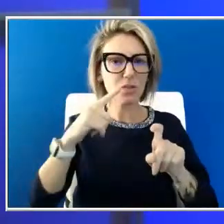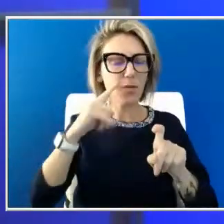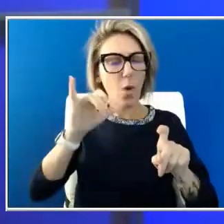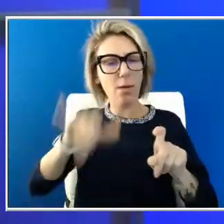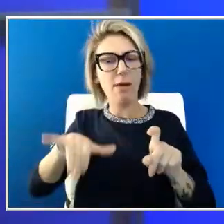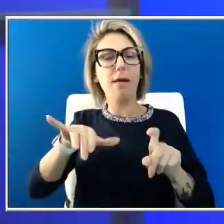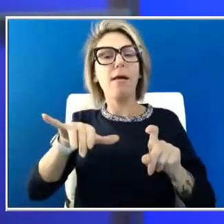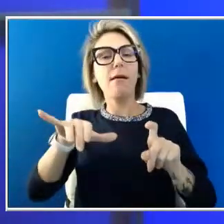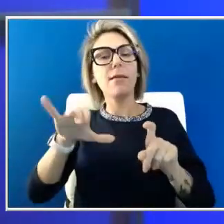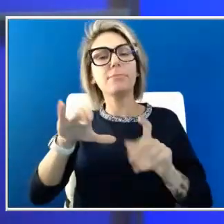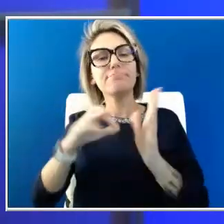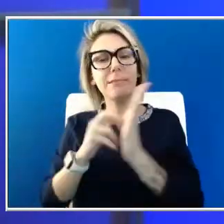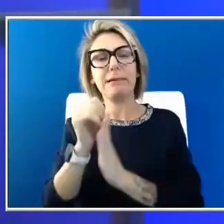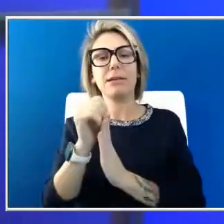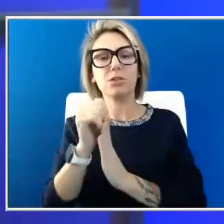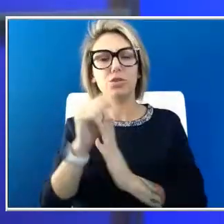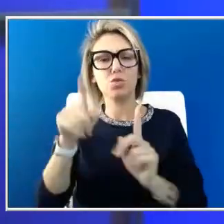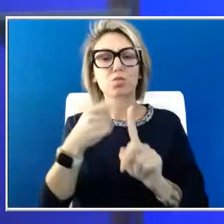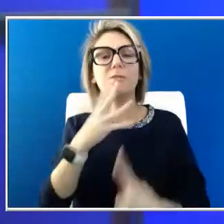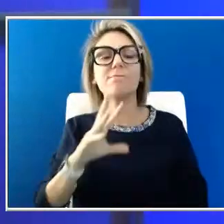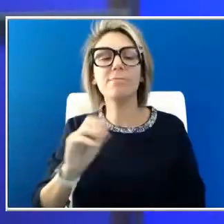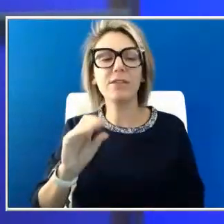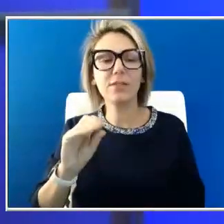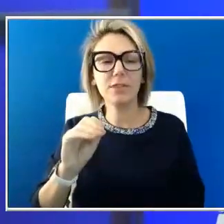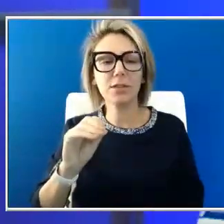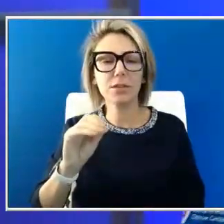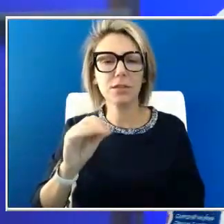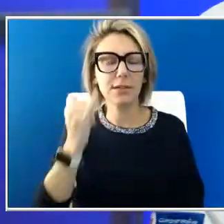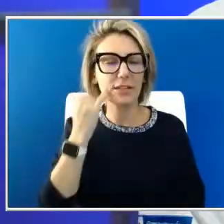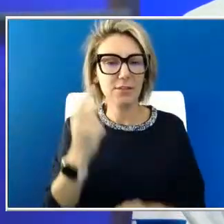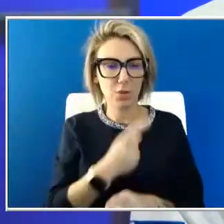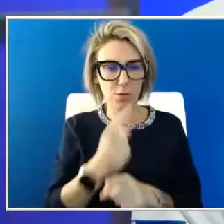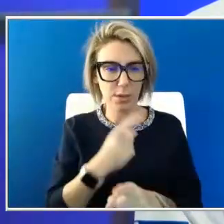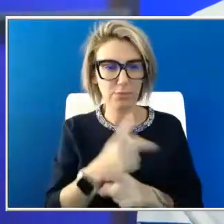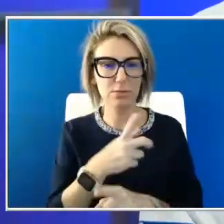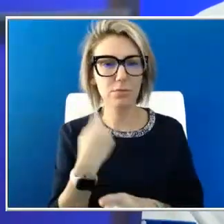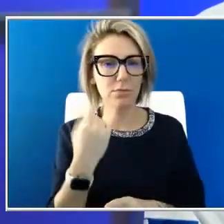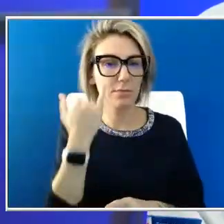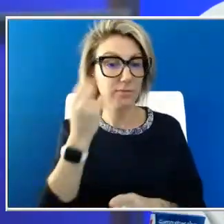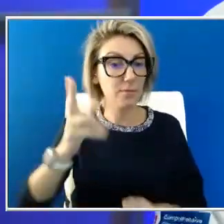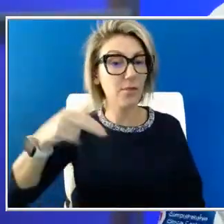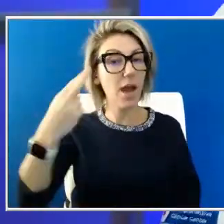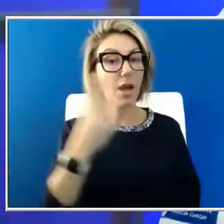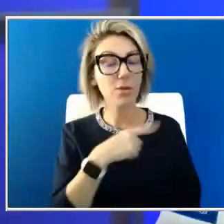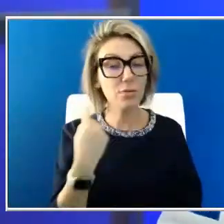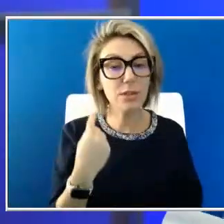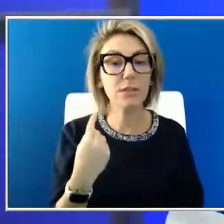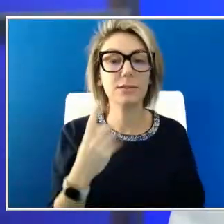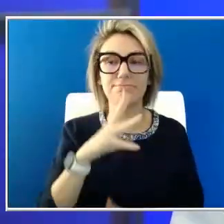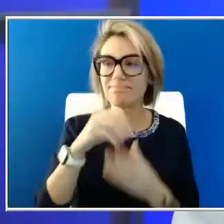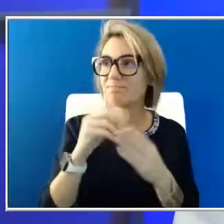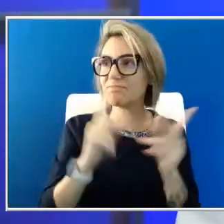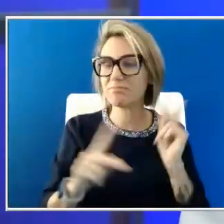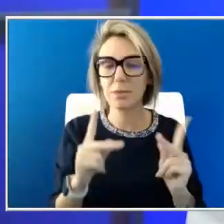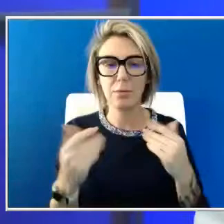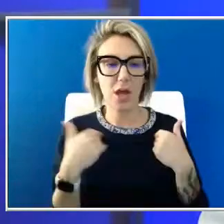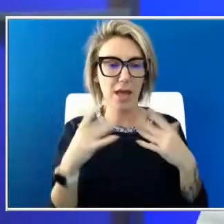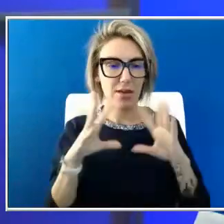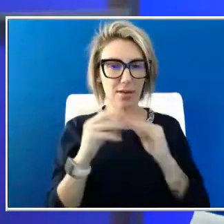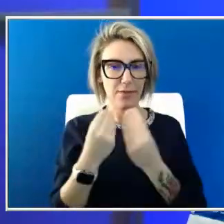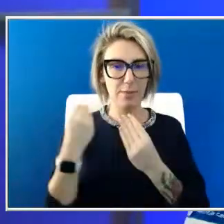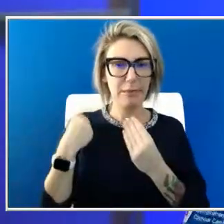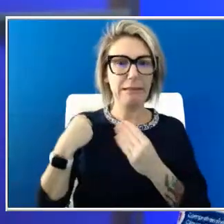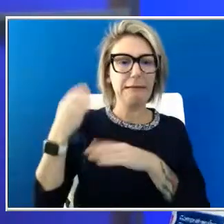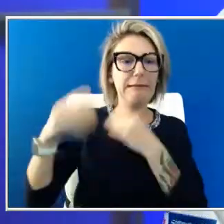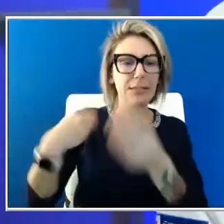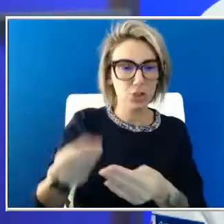they turn 50 if you're a regular risk. If you're a higher risk, and that includes people who have a family history of prostate